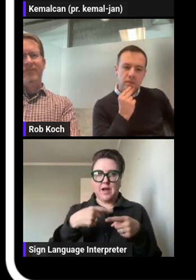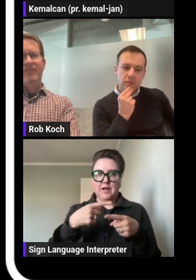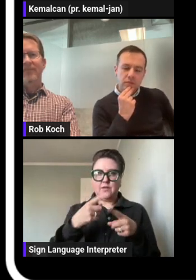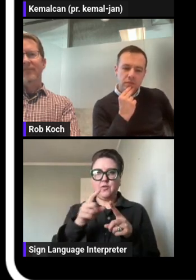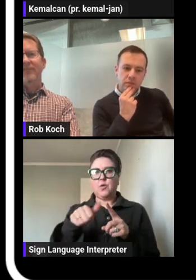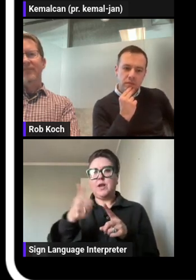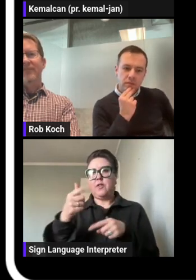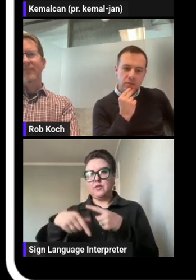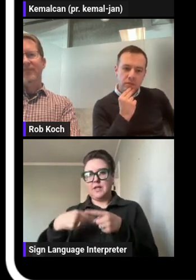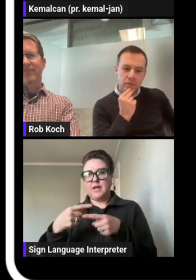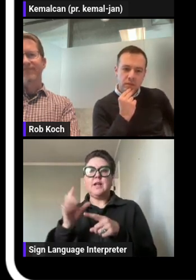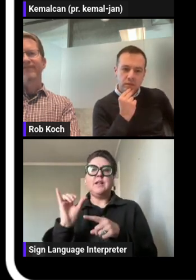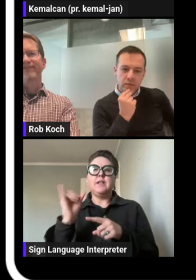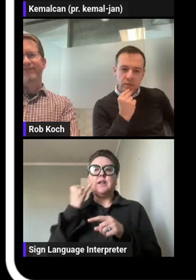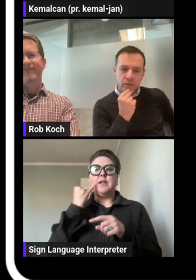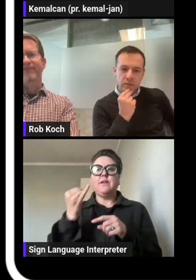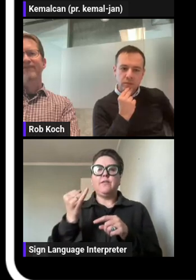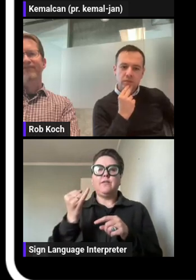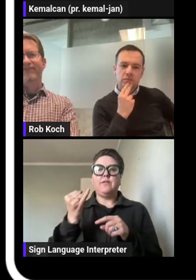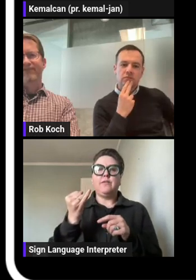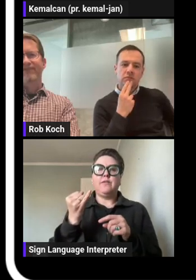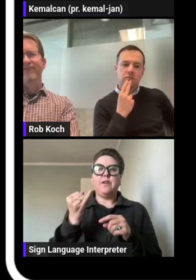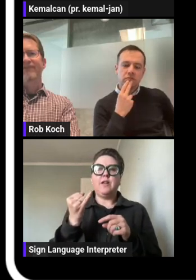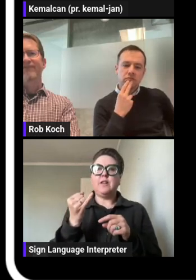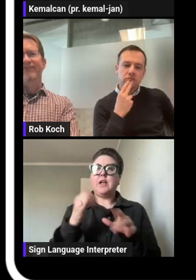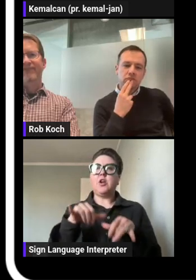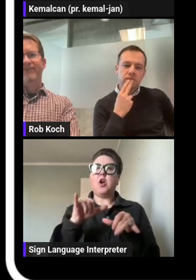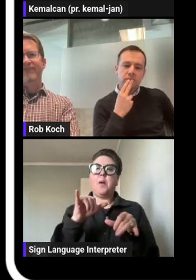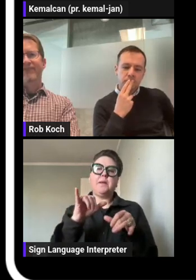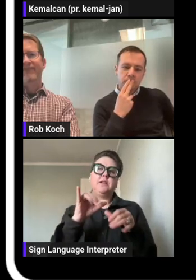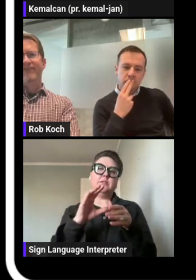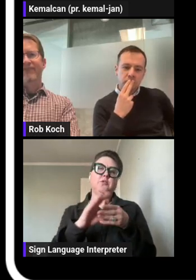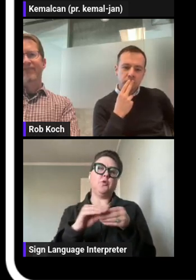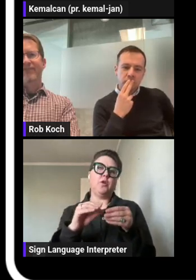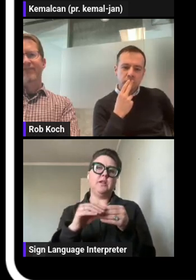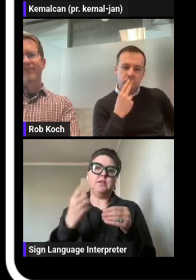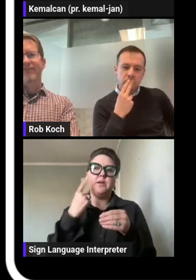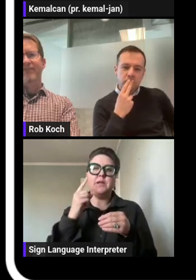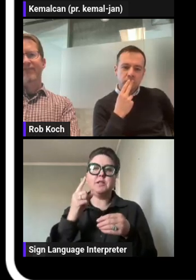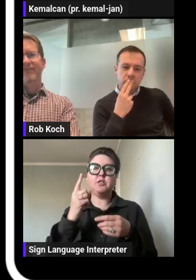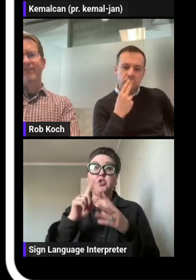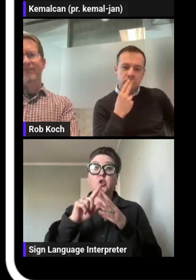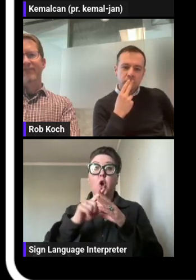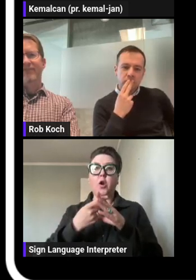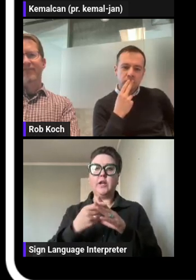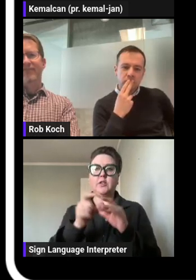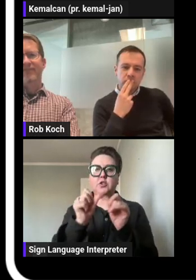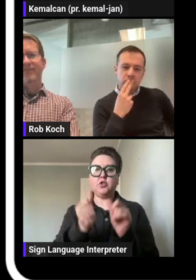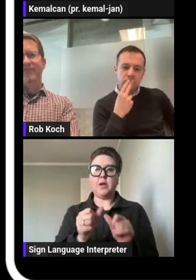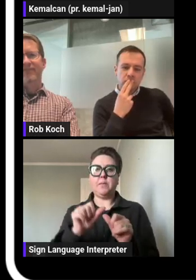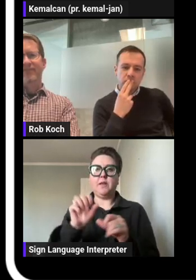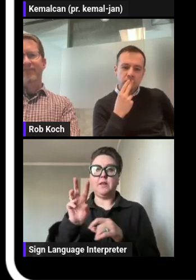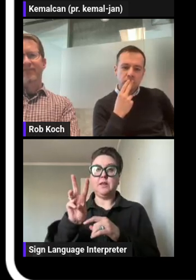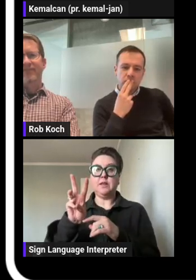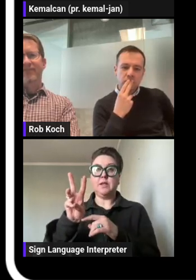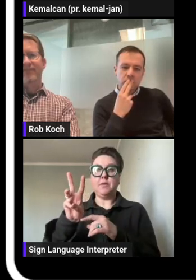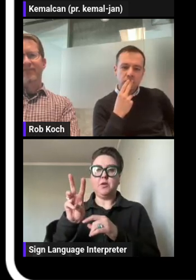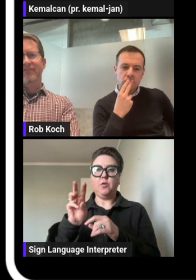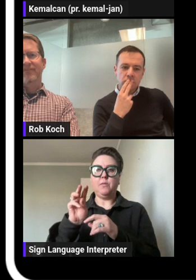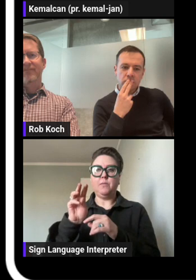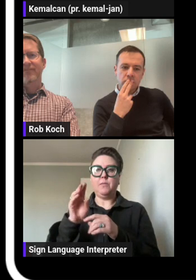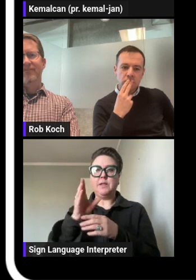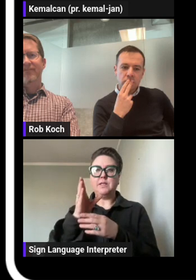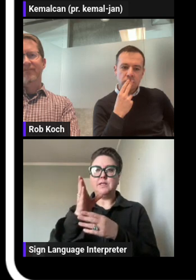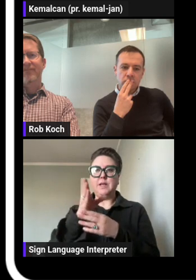saying, like, if you had like a confidence story that this person is starting to form the letter W, right? And this is at the intermediate stage, how would you